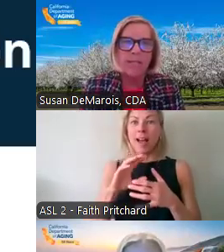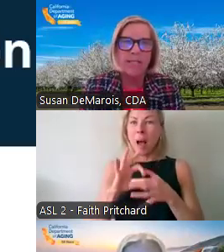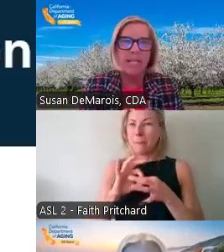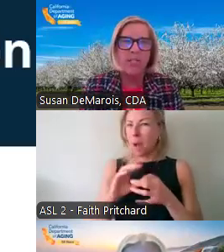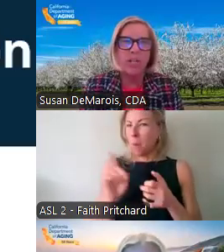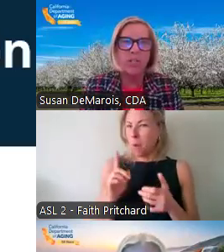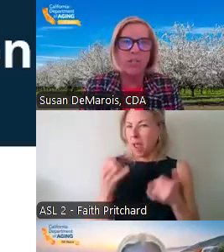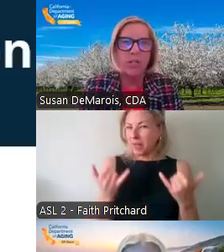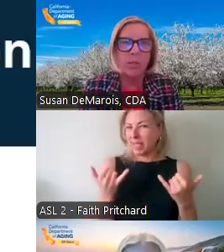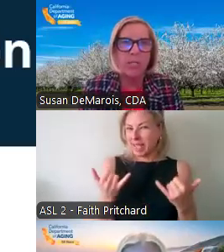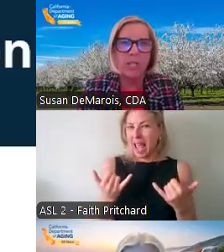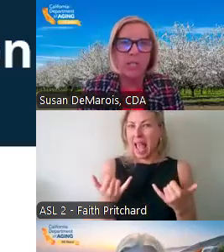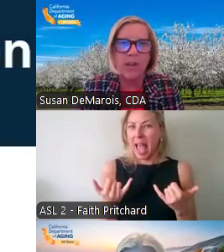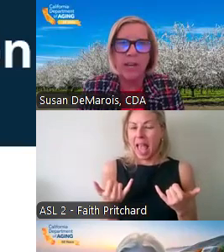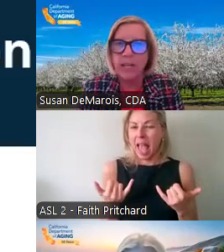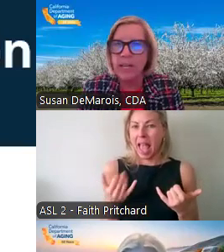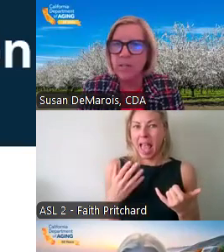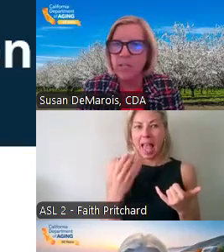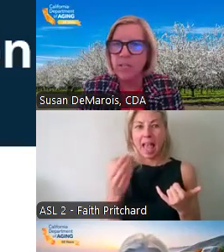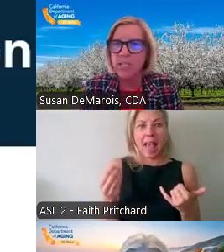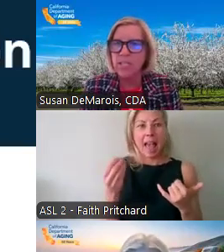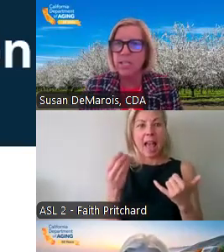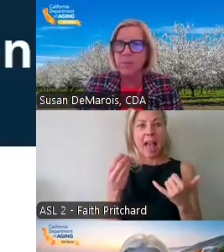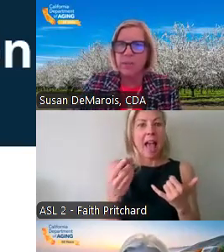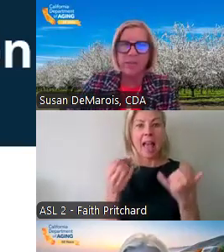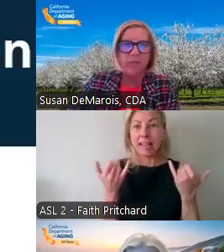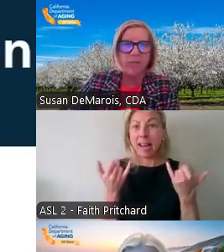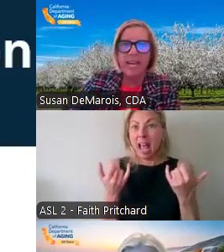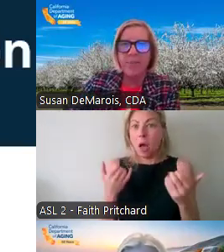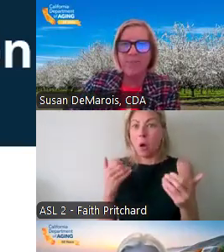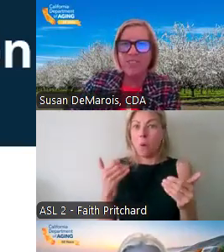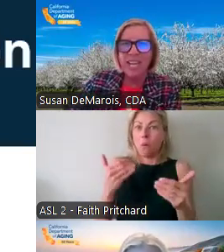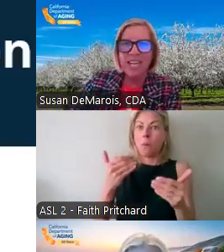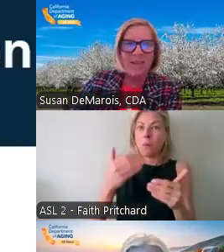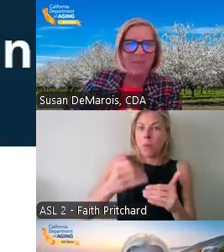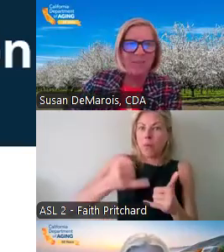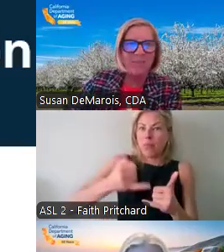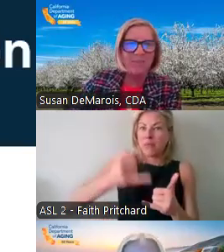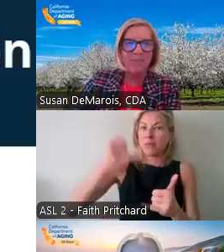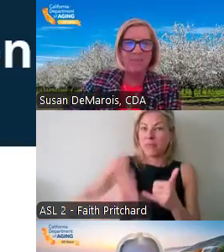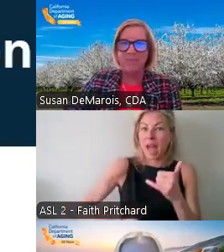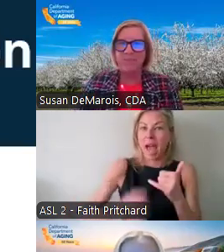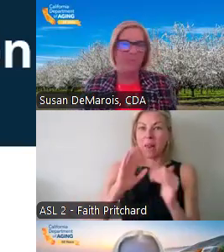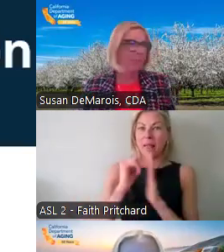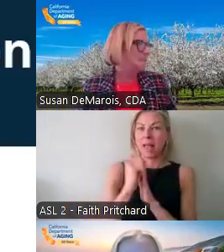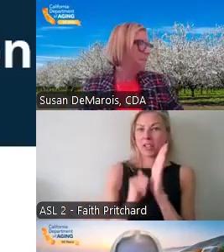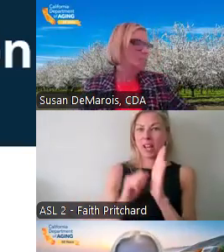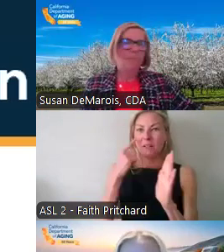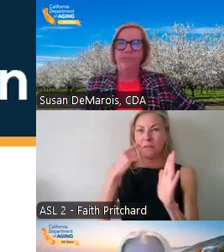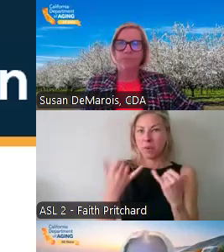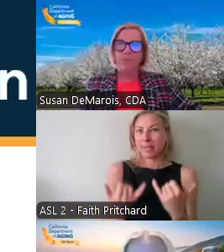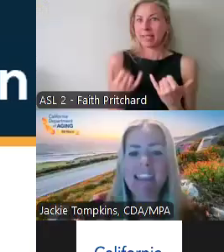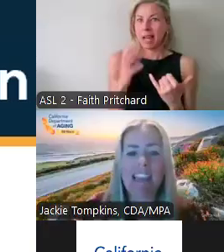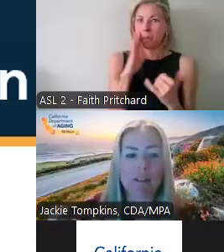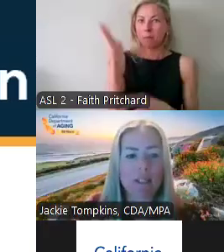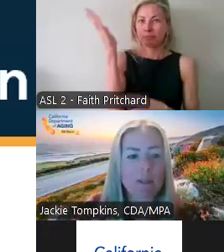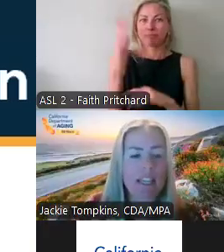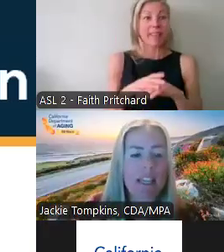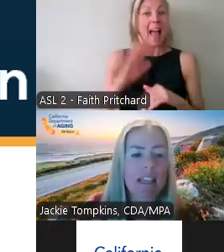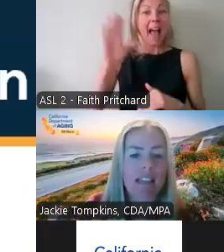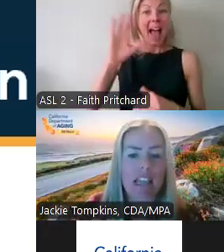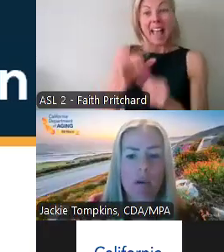this key juncture as we start to finalize our agenda and the planning for the day. Jackie. Okay. Hi, everybody.